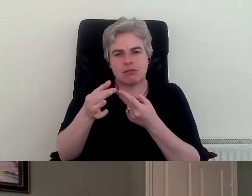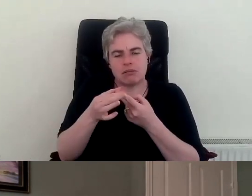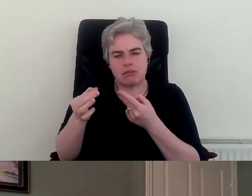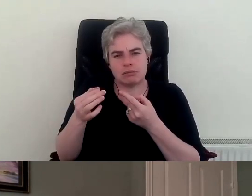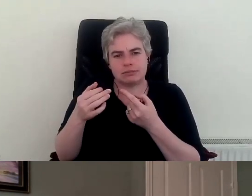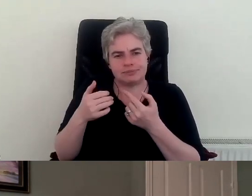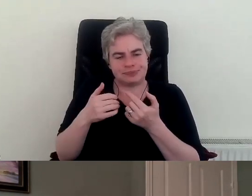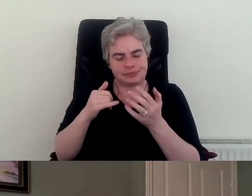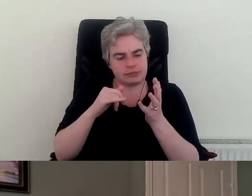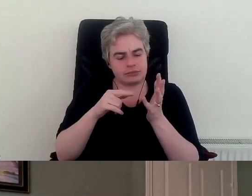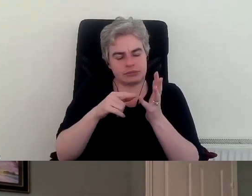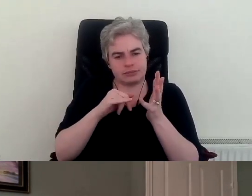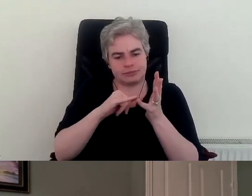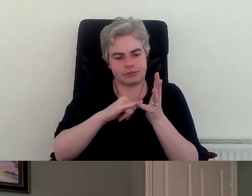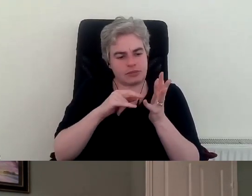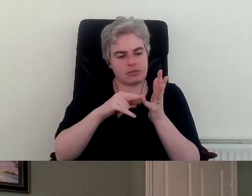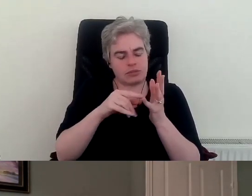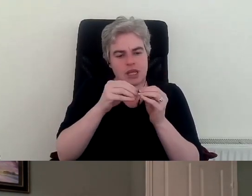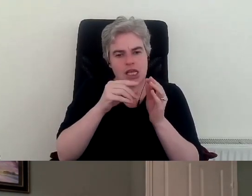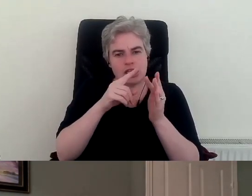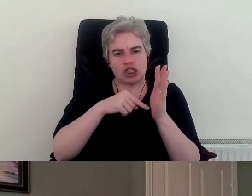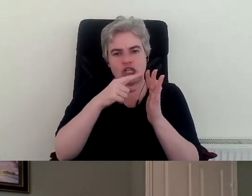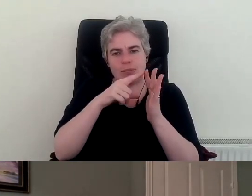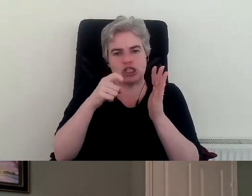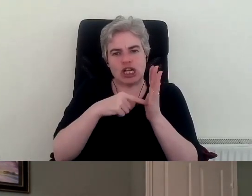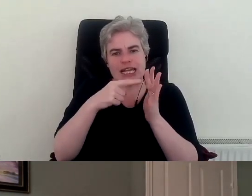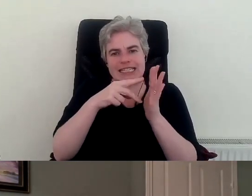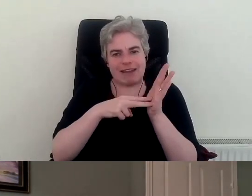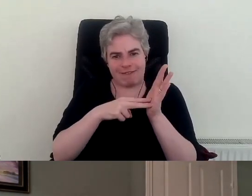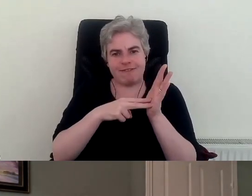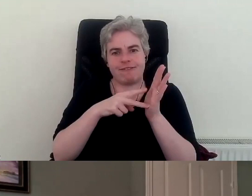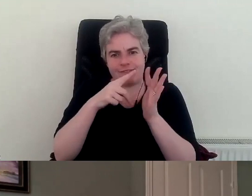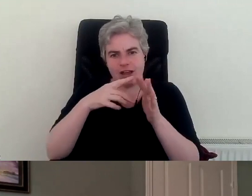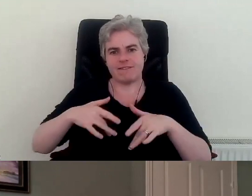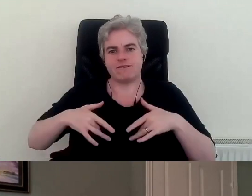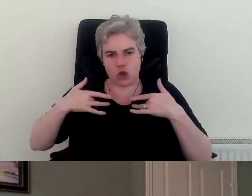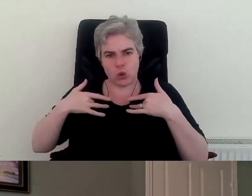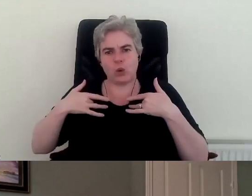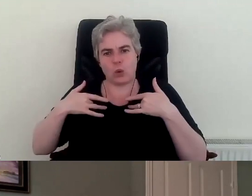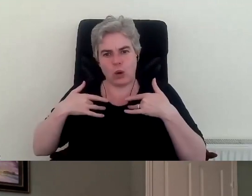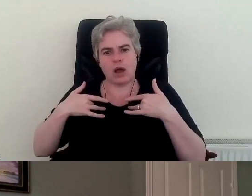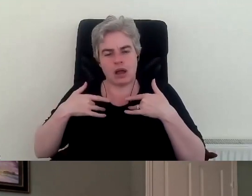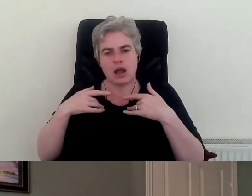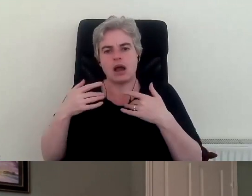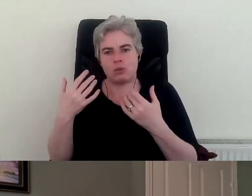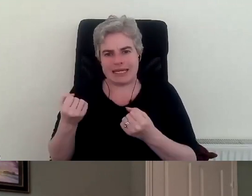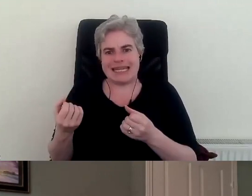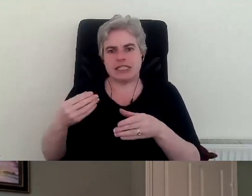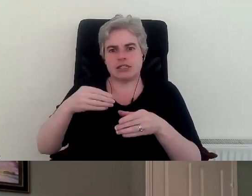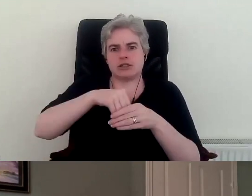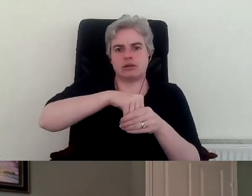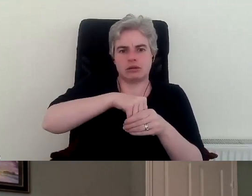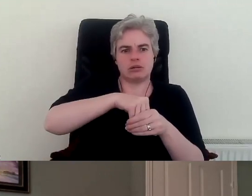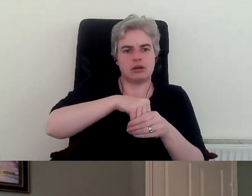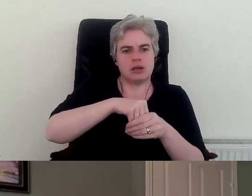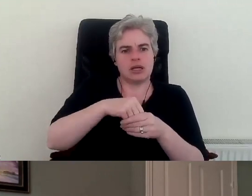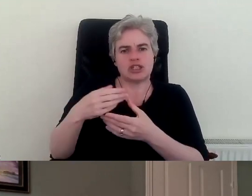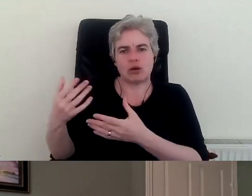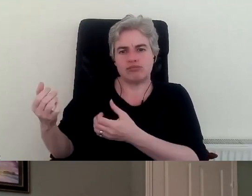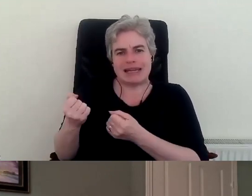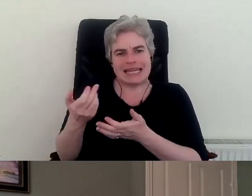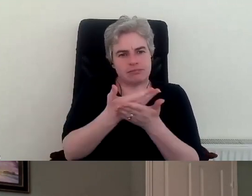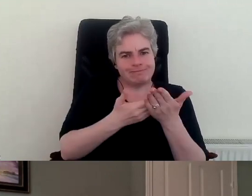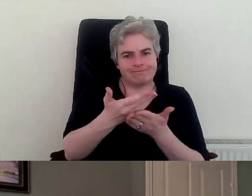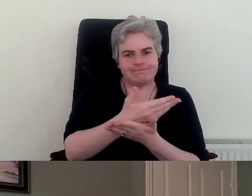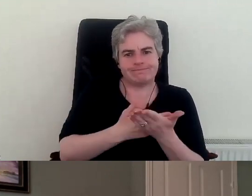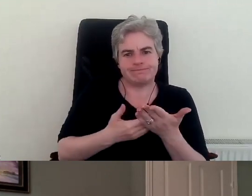in understanding that element into our conversation. So to bring into the conversation